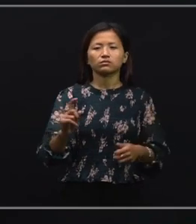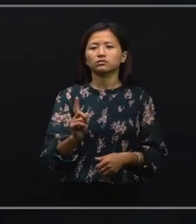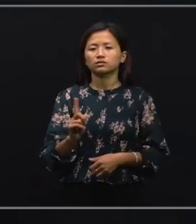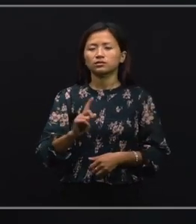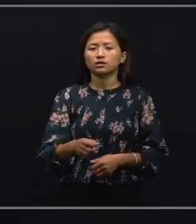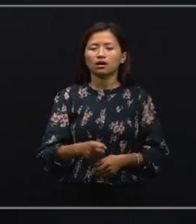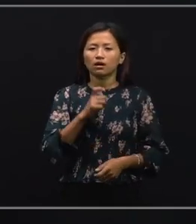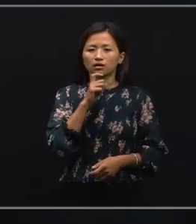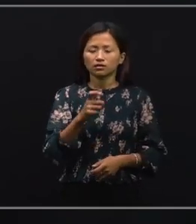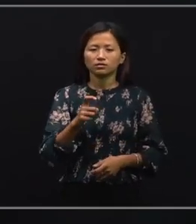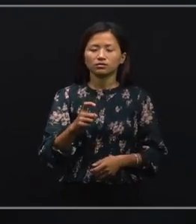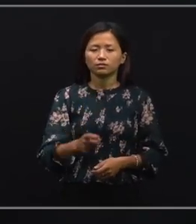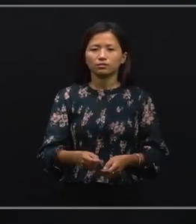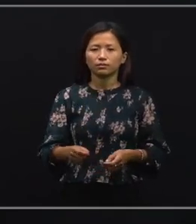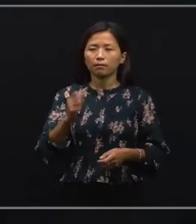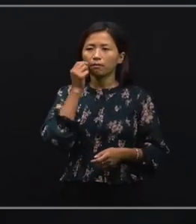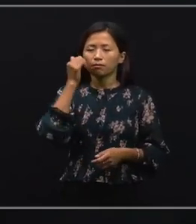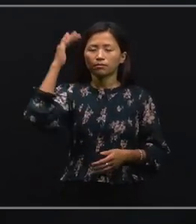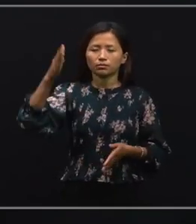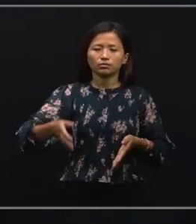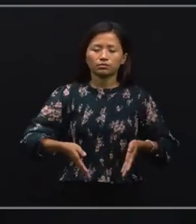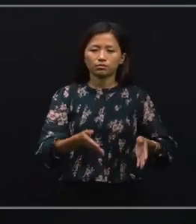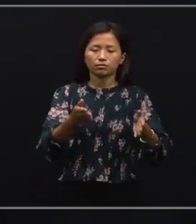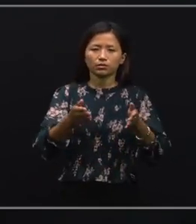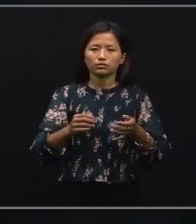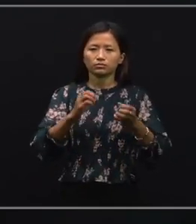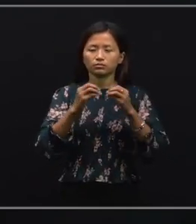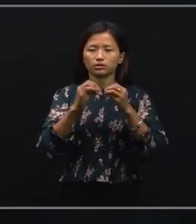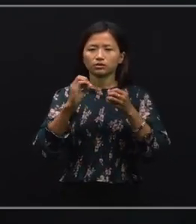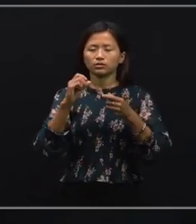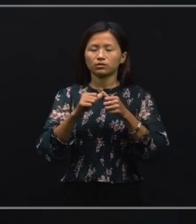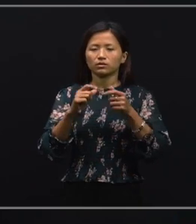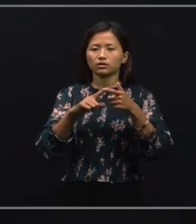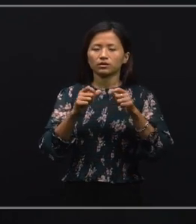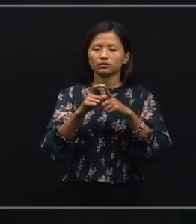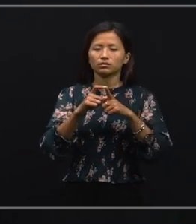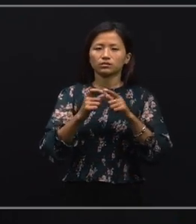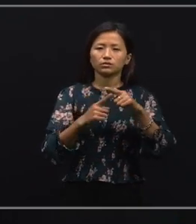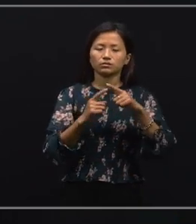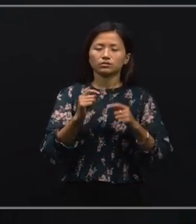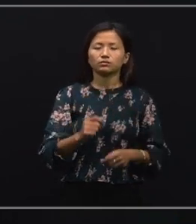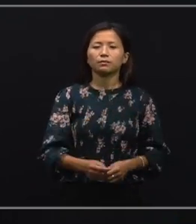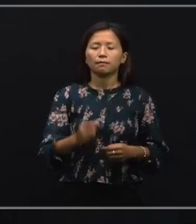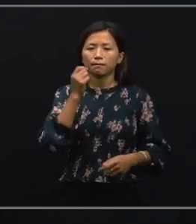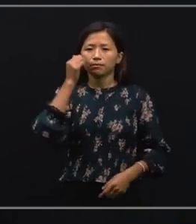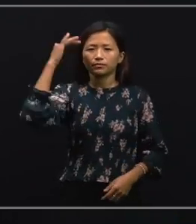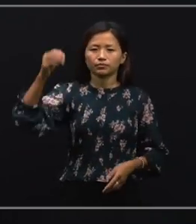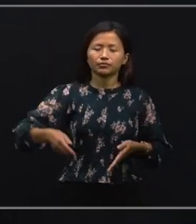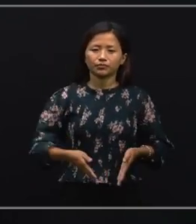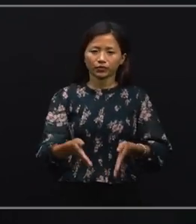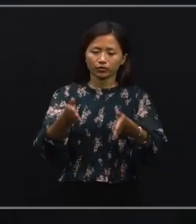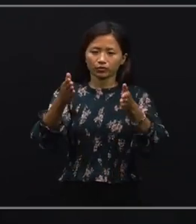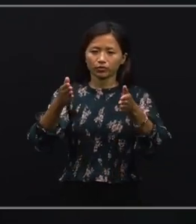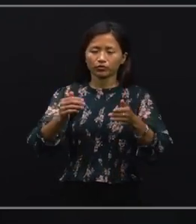So he is requesting the boatman to not hold back and move on. And remember